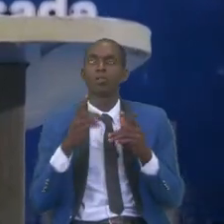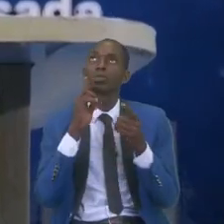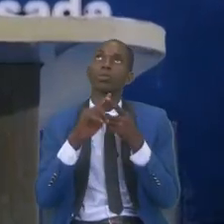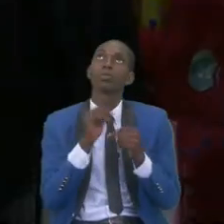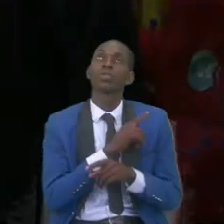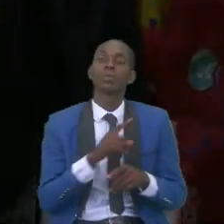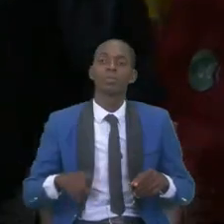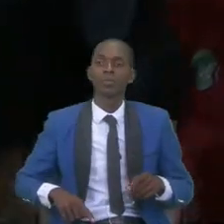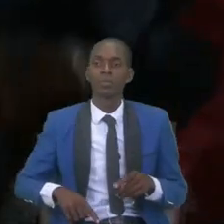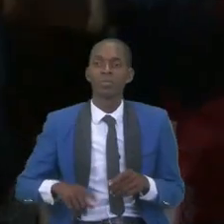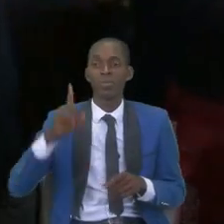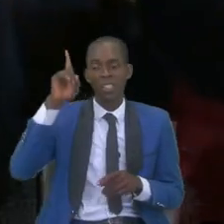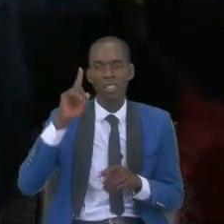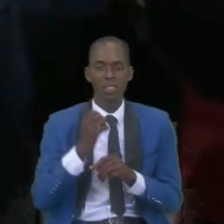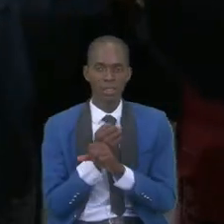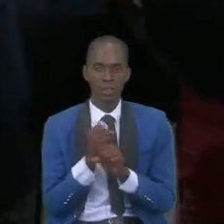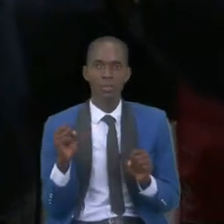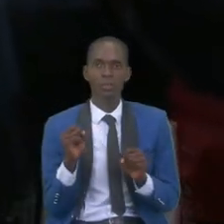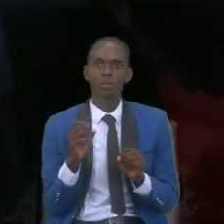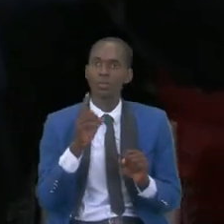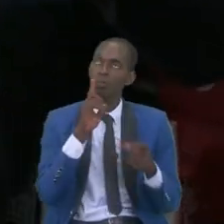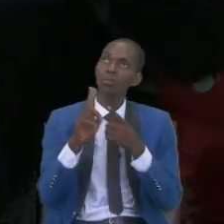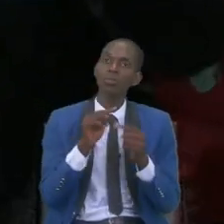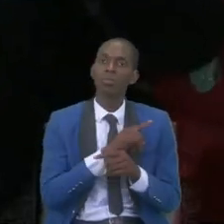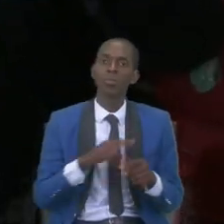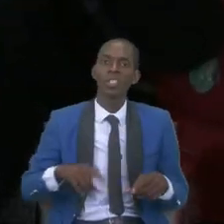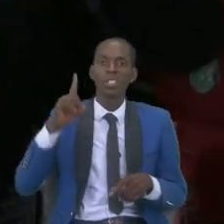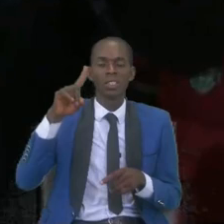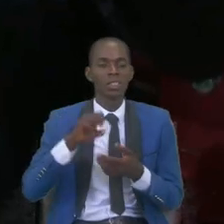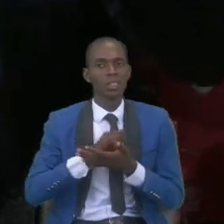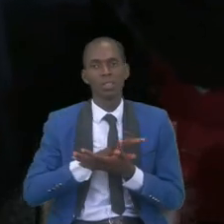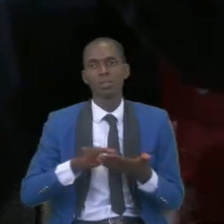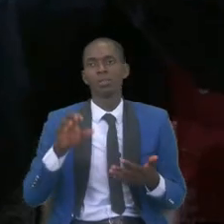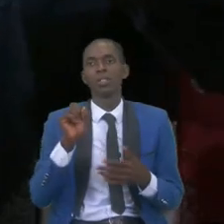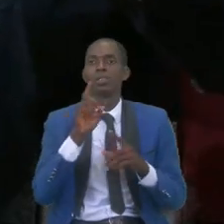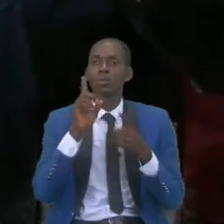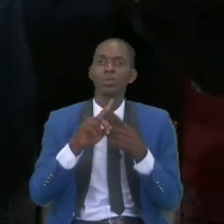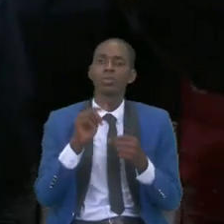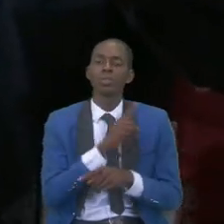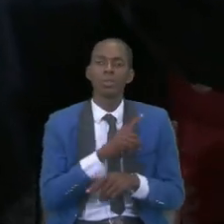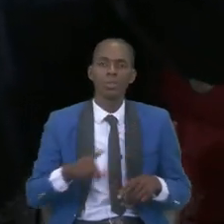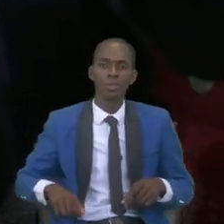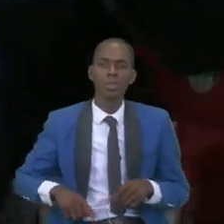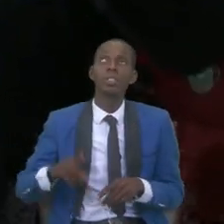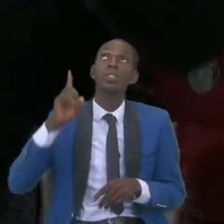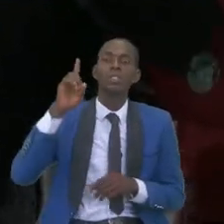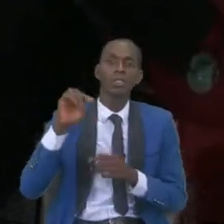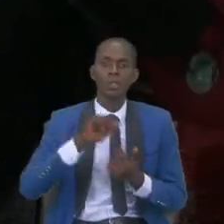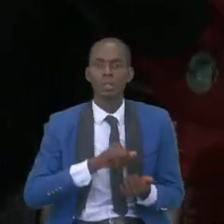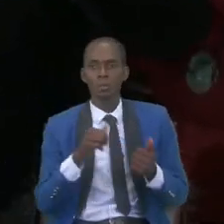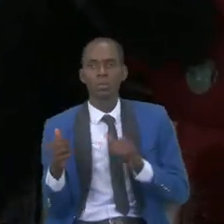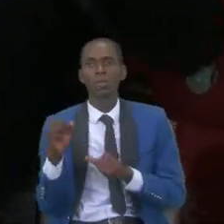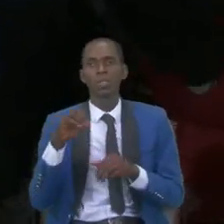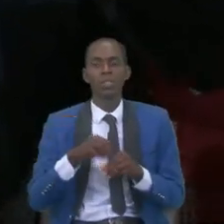he saves. Tell the Lord, he sanctifies. Tell the Lord, he baptizes in the